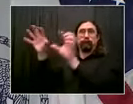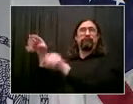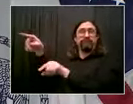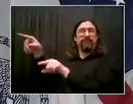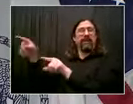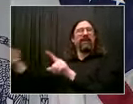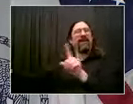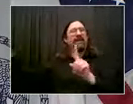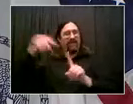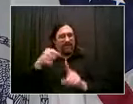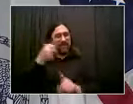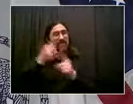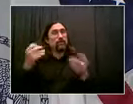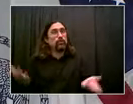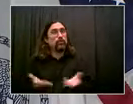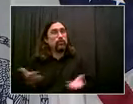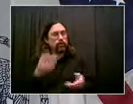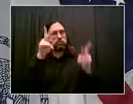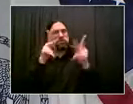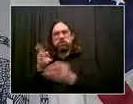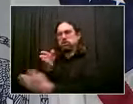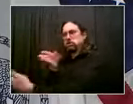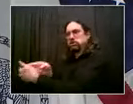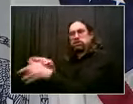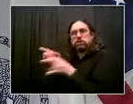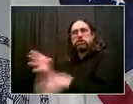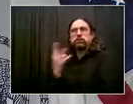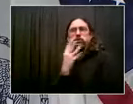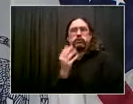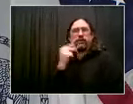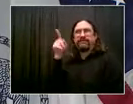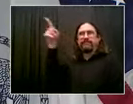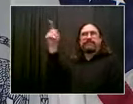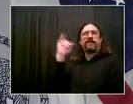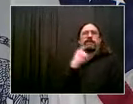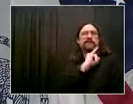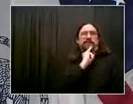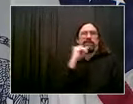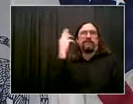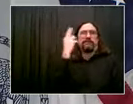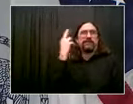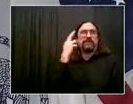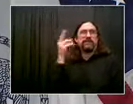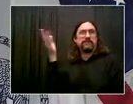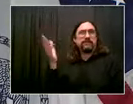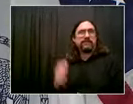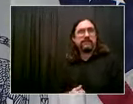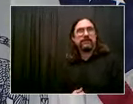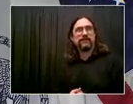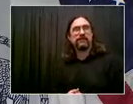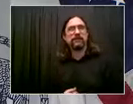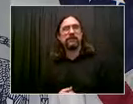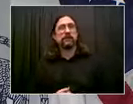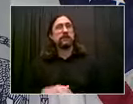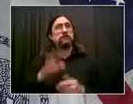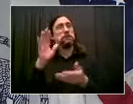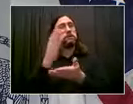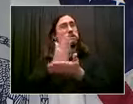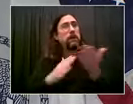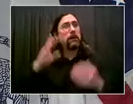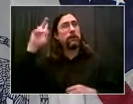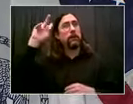incites anti-Semites who want to do violent harm to Jews. So I'm wondering whether Mayor de Blasio would further stand with us in solidarity